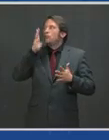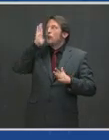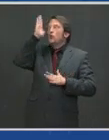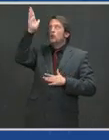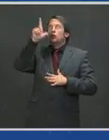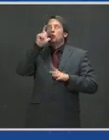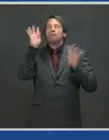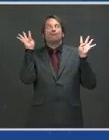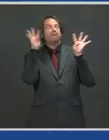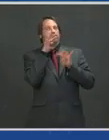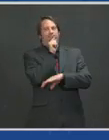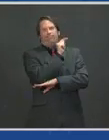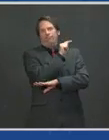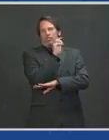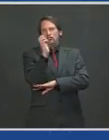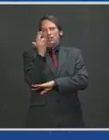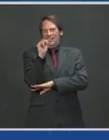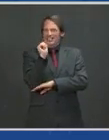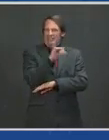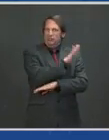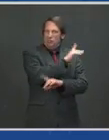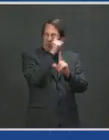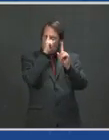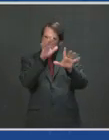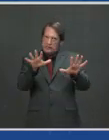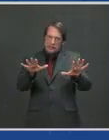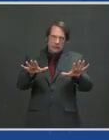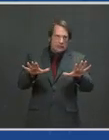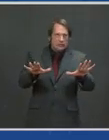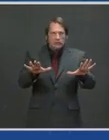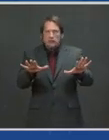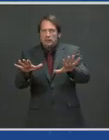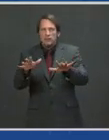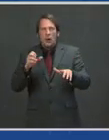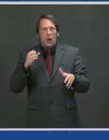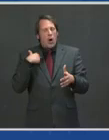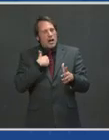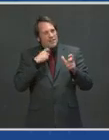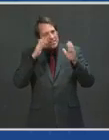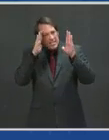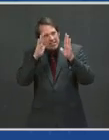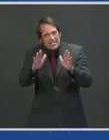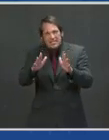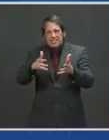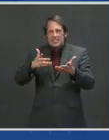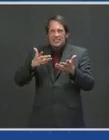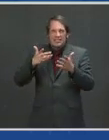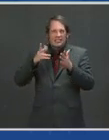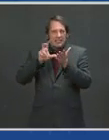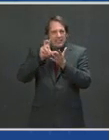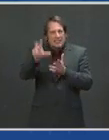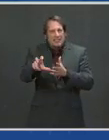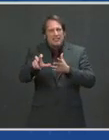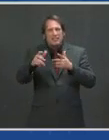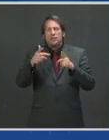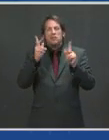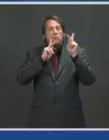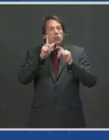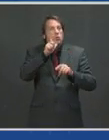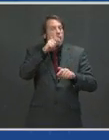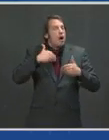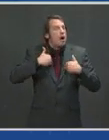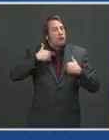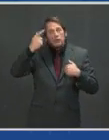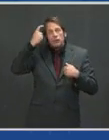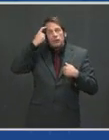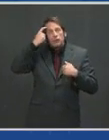investing significant amounts of money in dealing with cancer and Alzheimer's. That's the